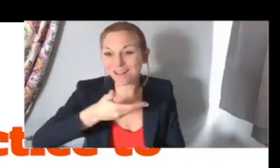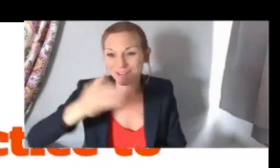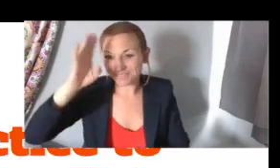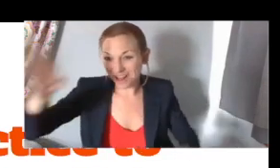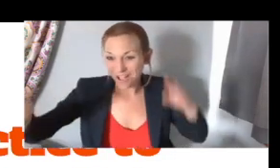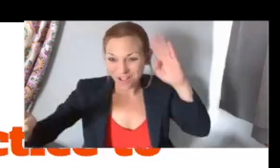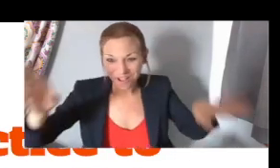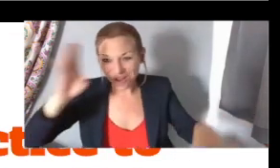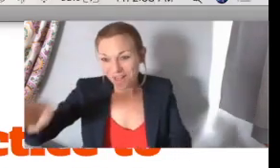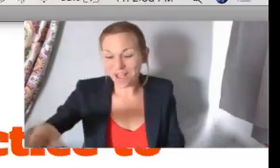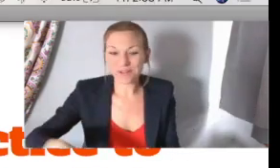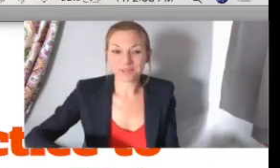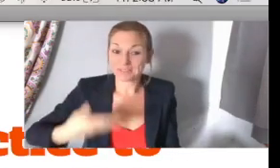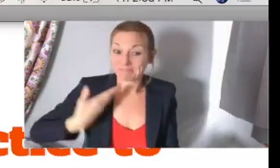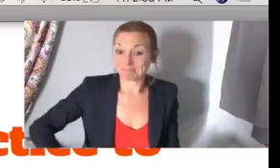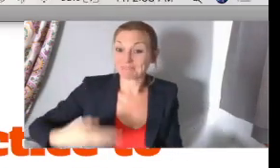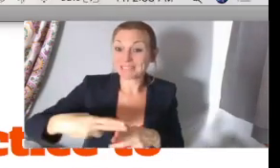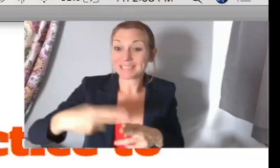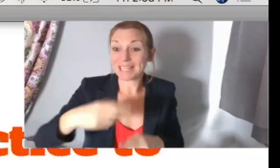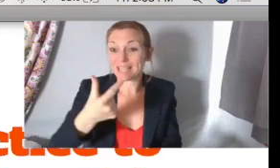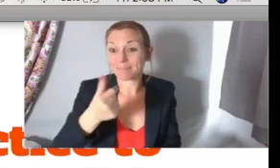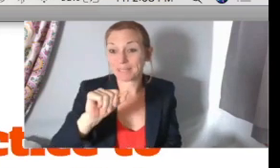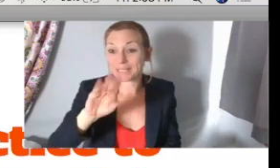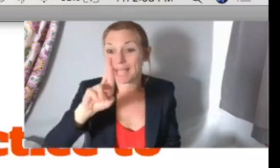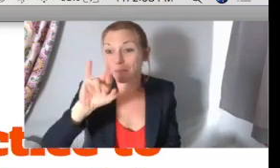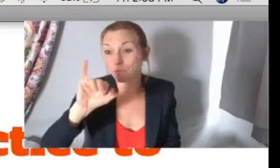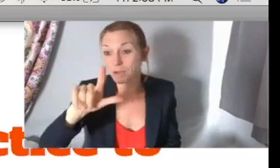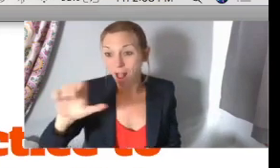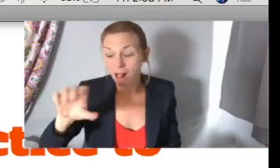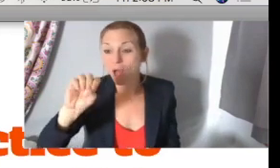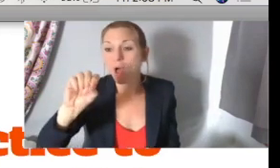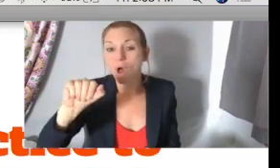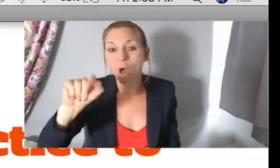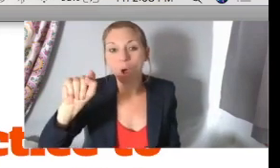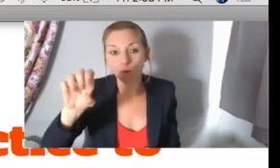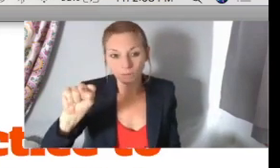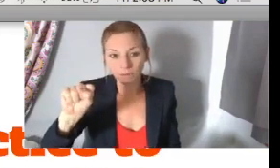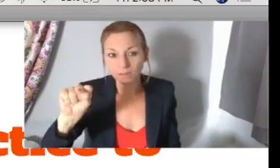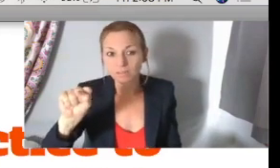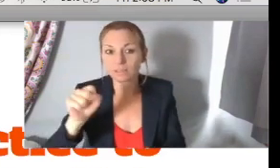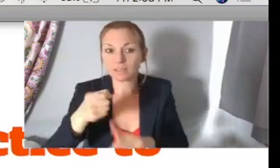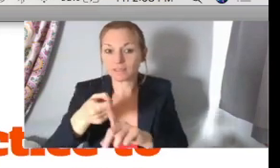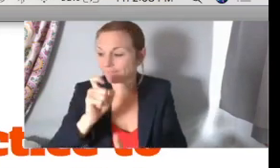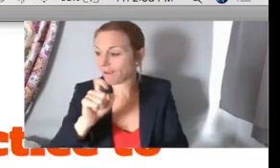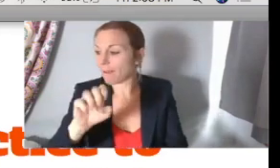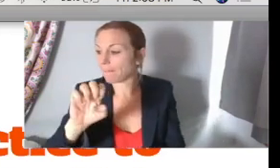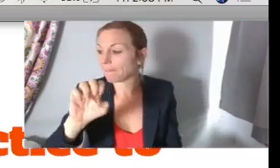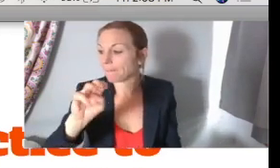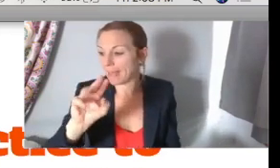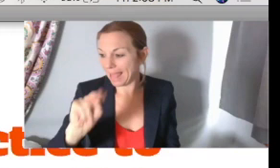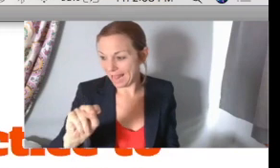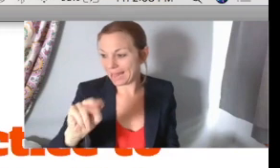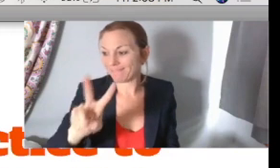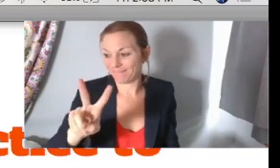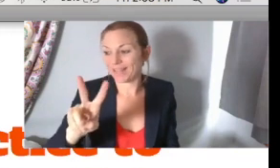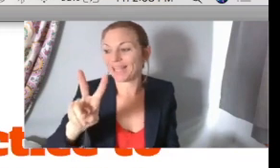So speaking, I am Gabrielle Oates from Innovate EDU, representing the